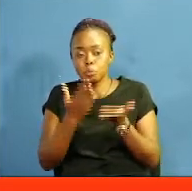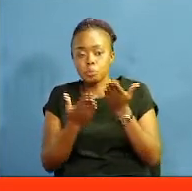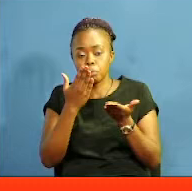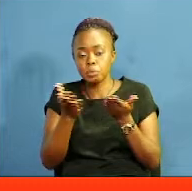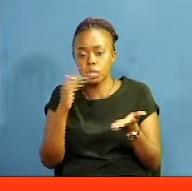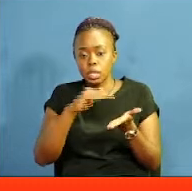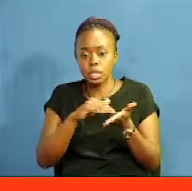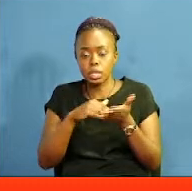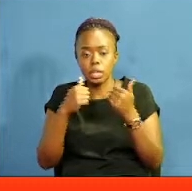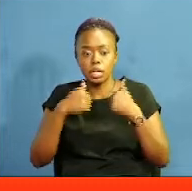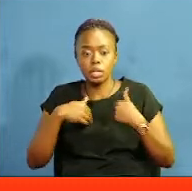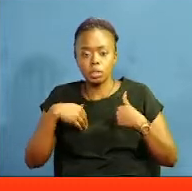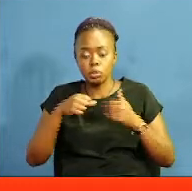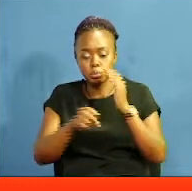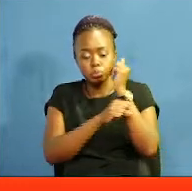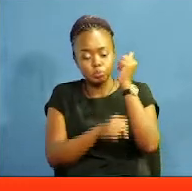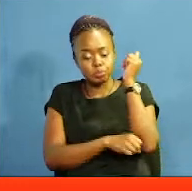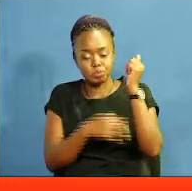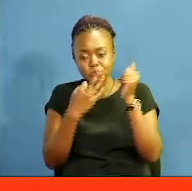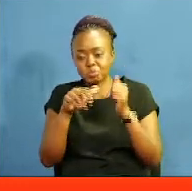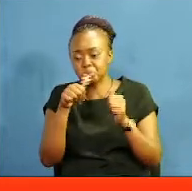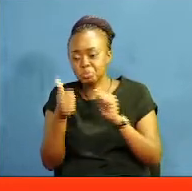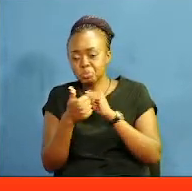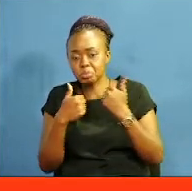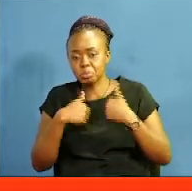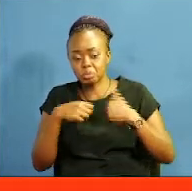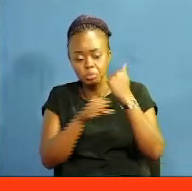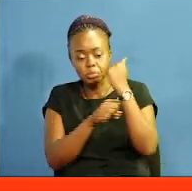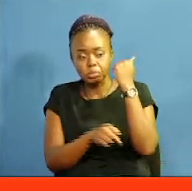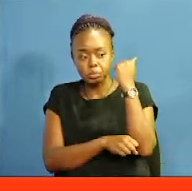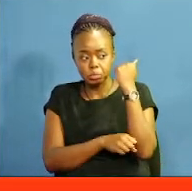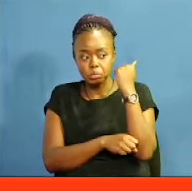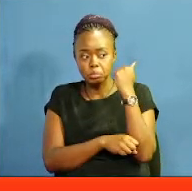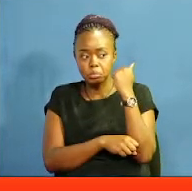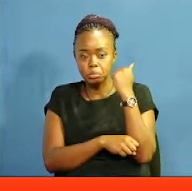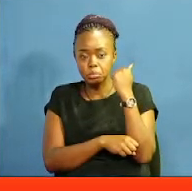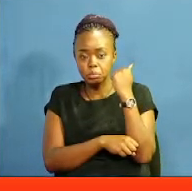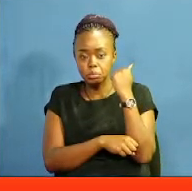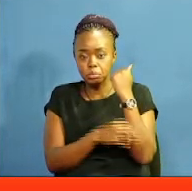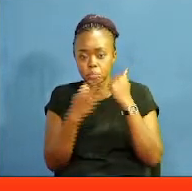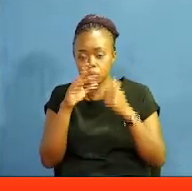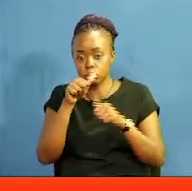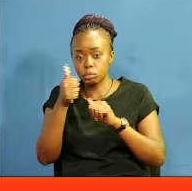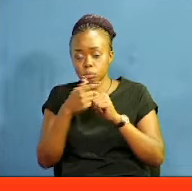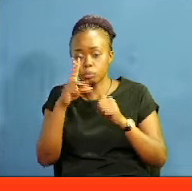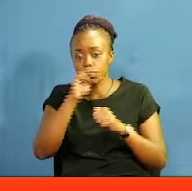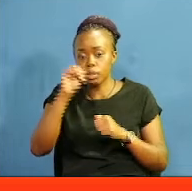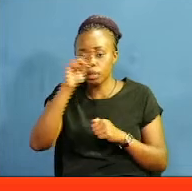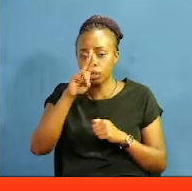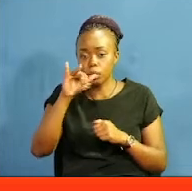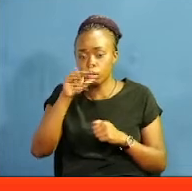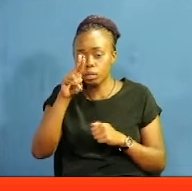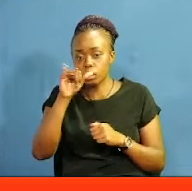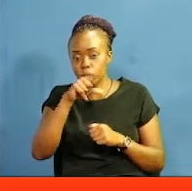a coalition can have the support of Gideon Moi, another coalition can have the support of you know, Musalia Mudavadi here,